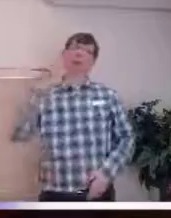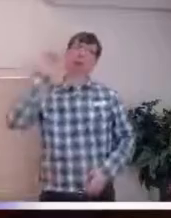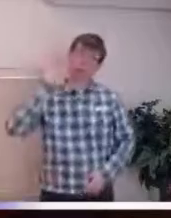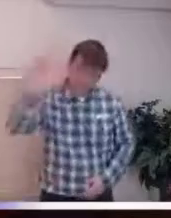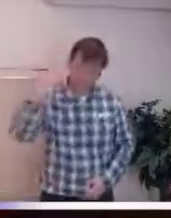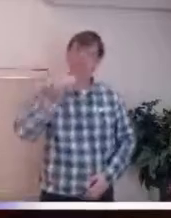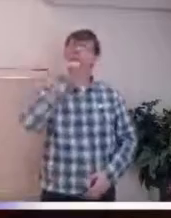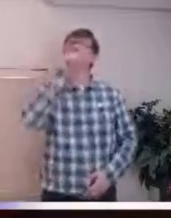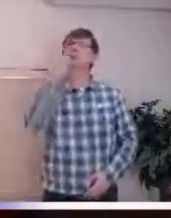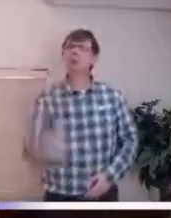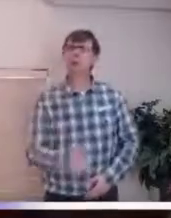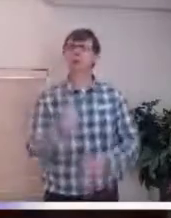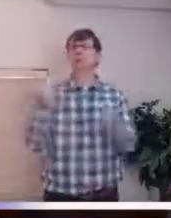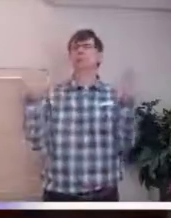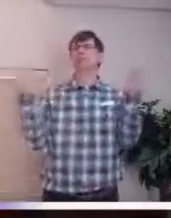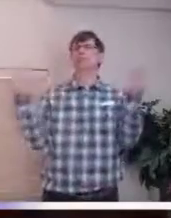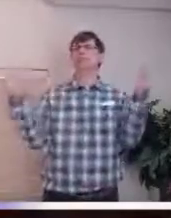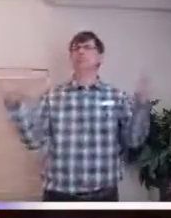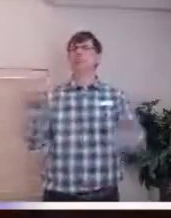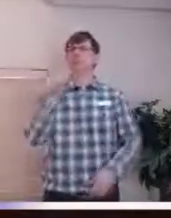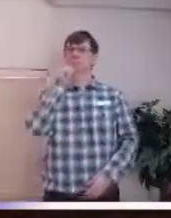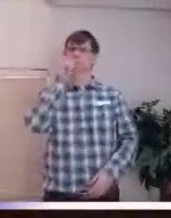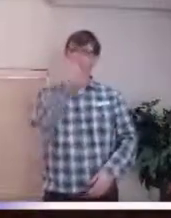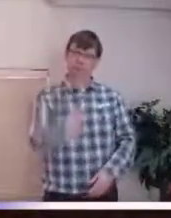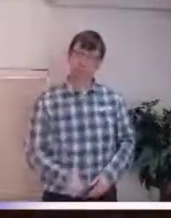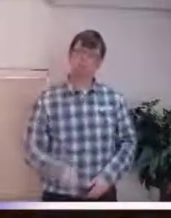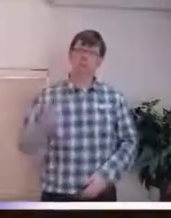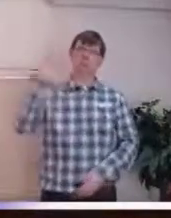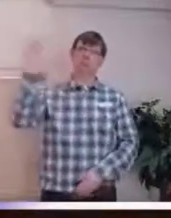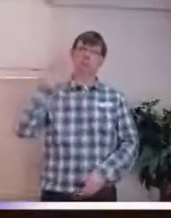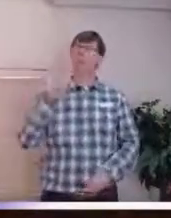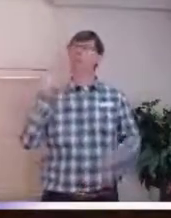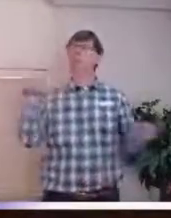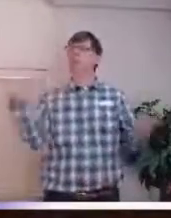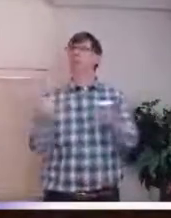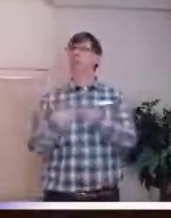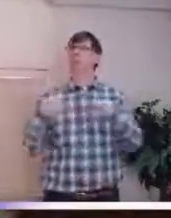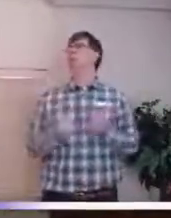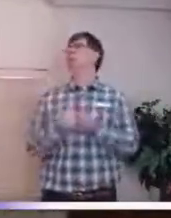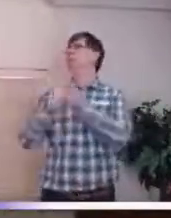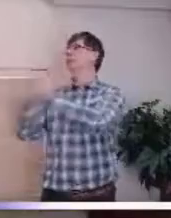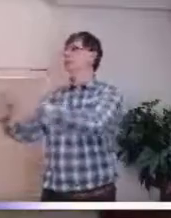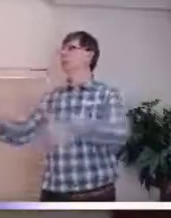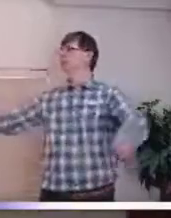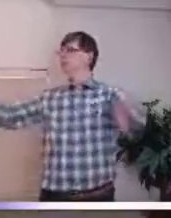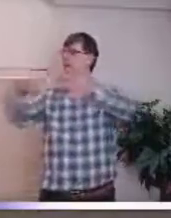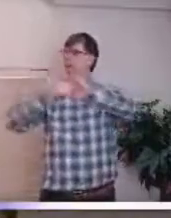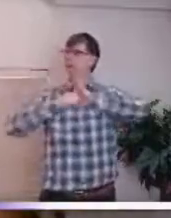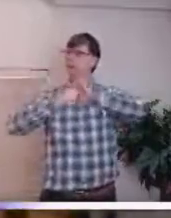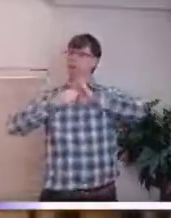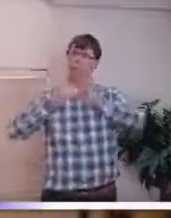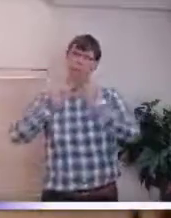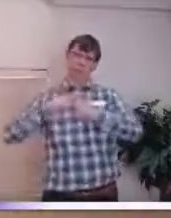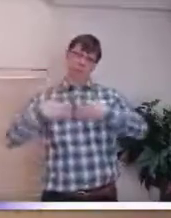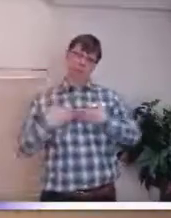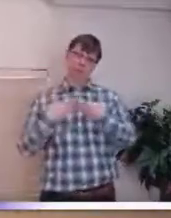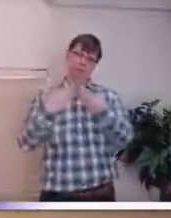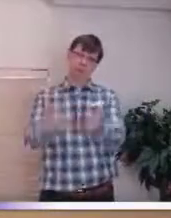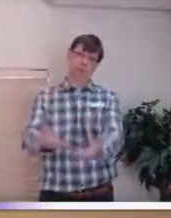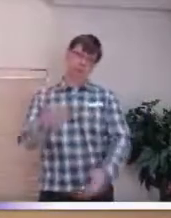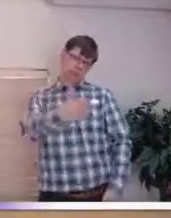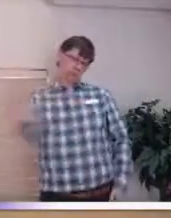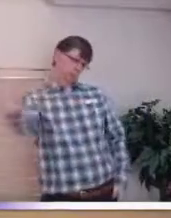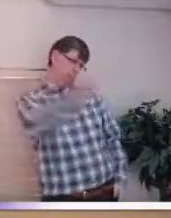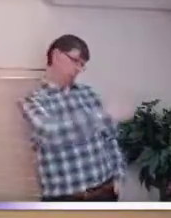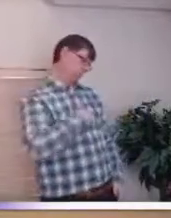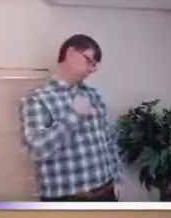That's the good stuff. That's the good stuff. Because when we let go of attachment, we allow ourselves